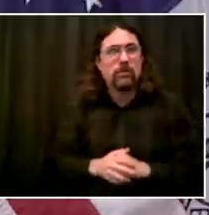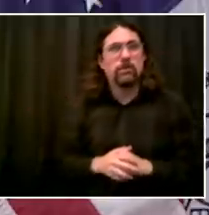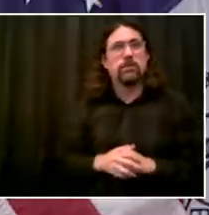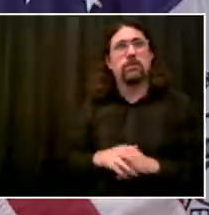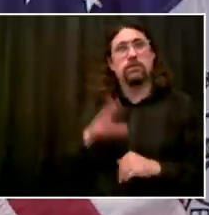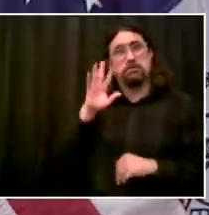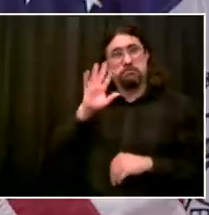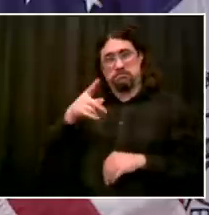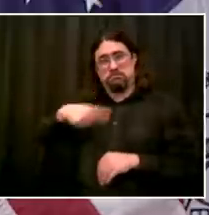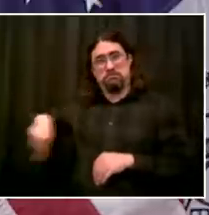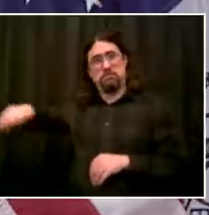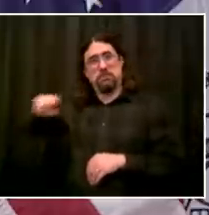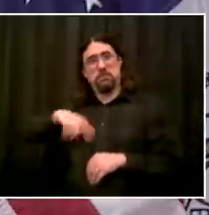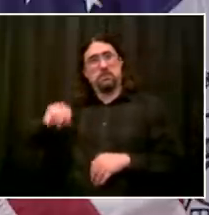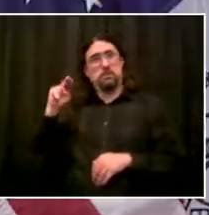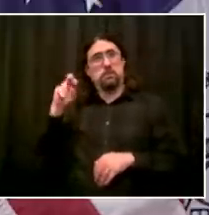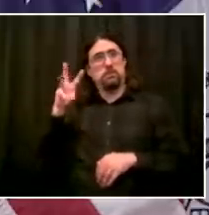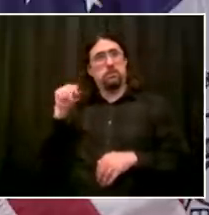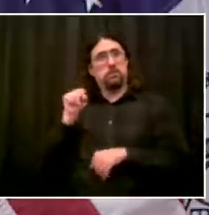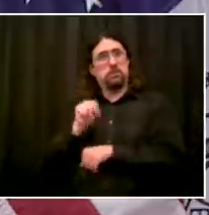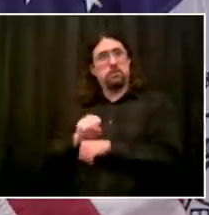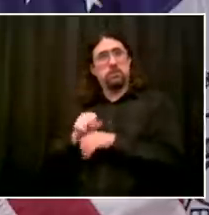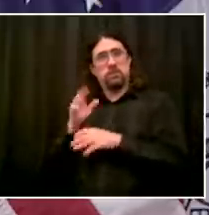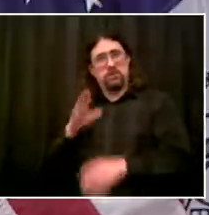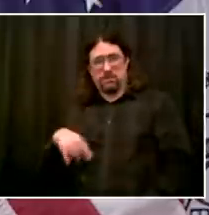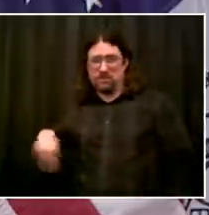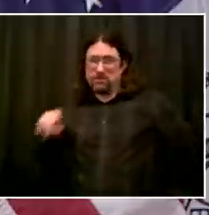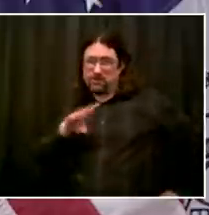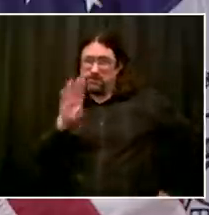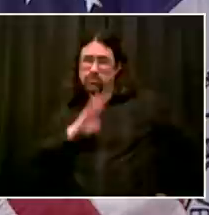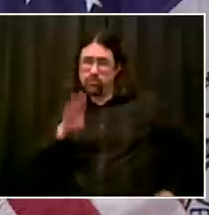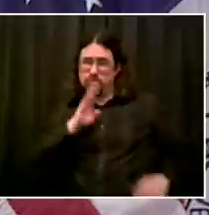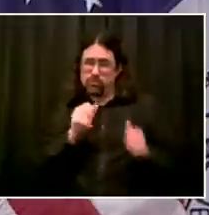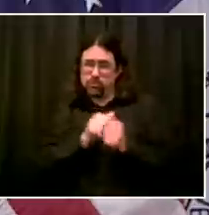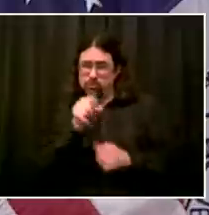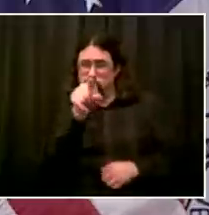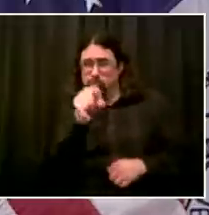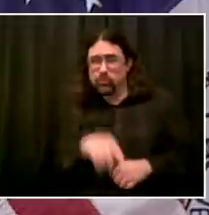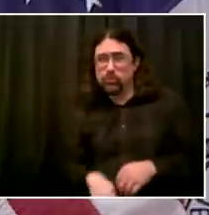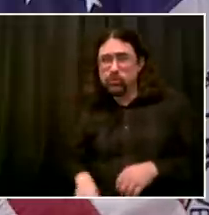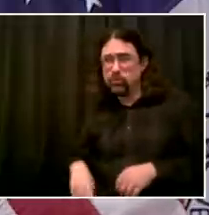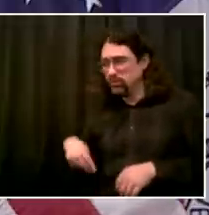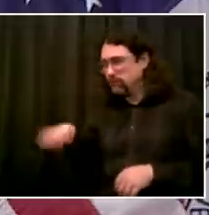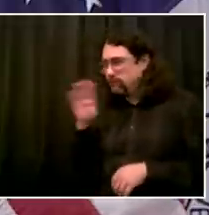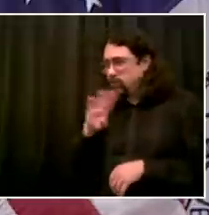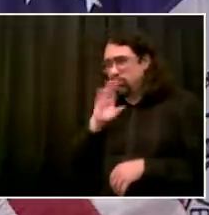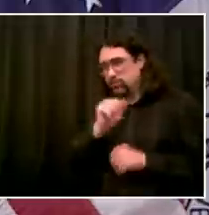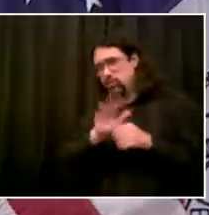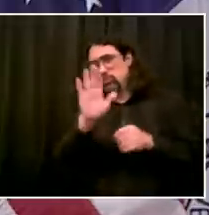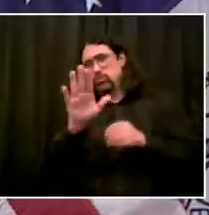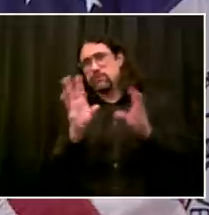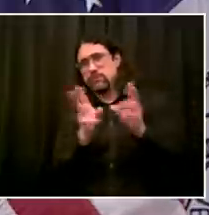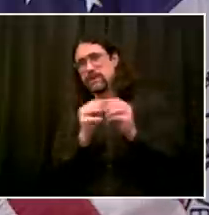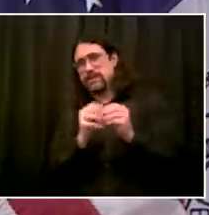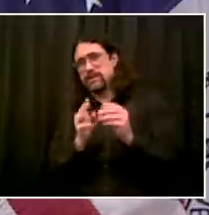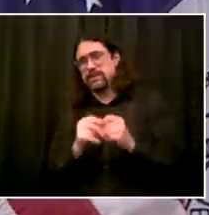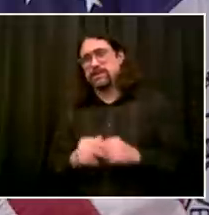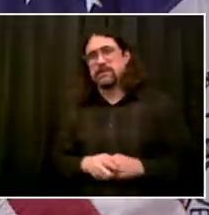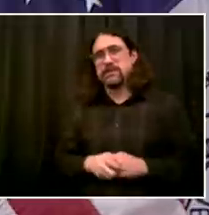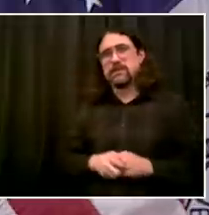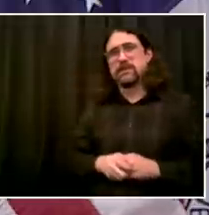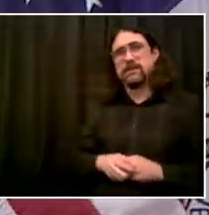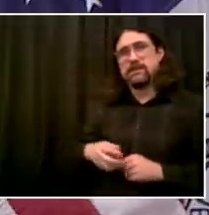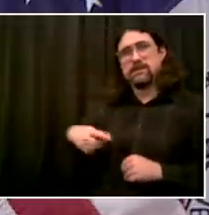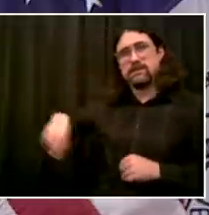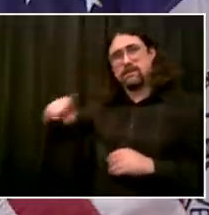mode of communicating with you. And I think that I just felt compelled to bring up these issues